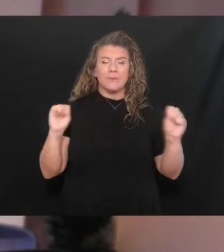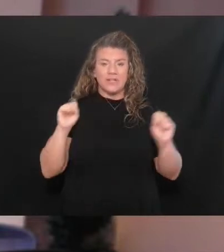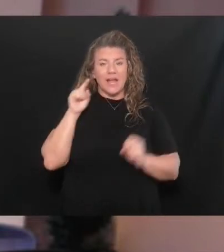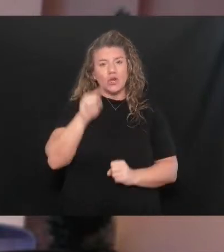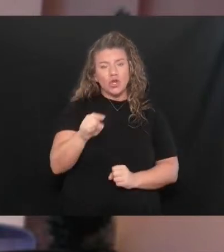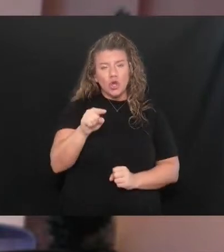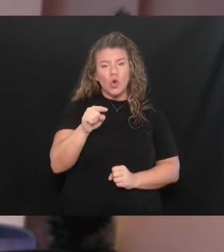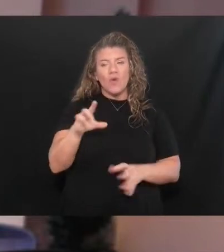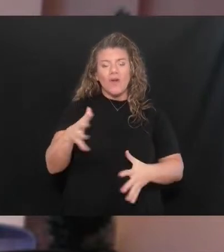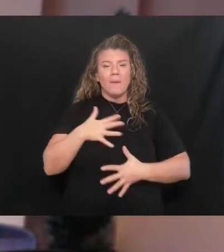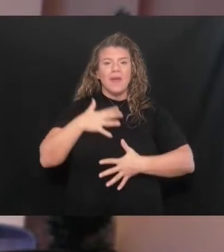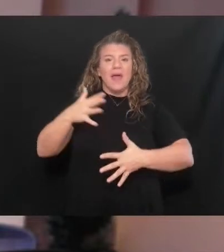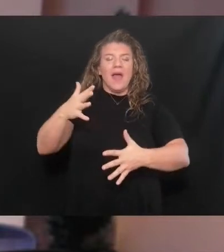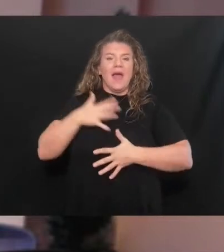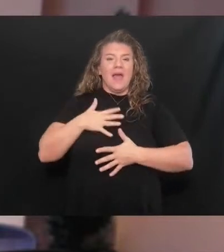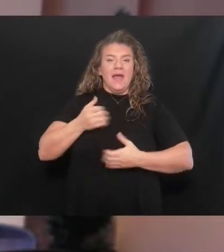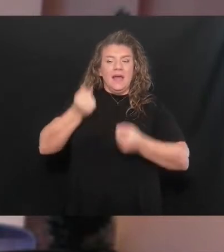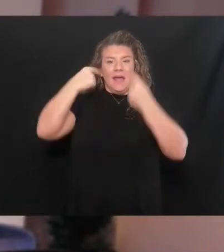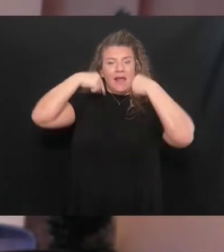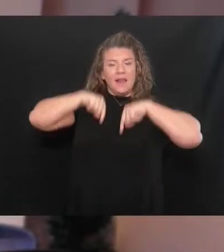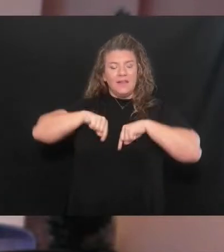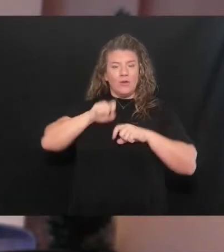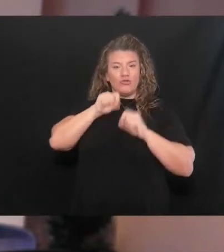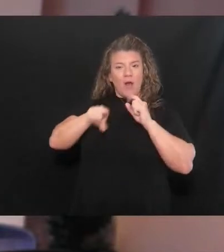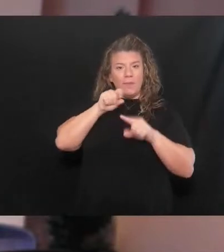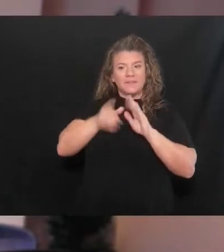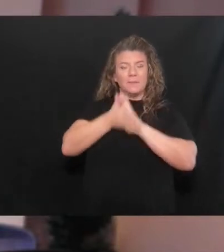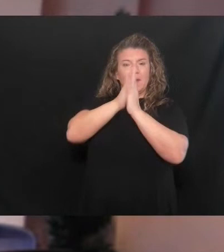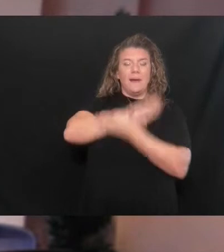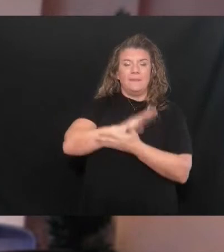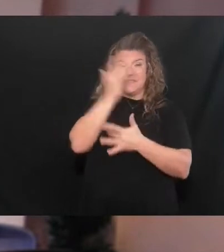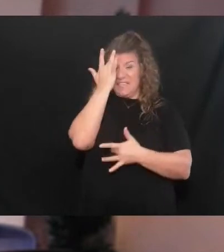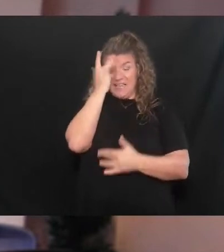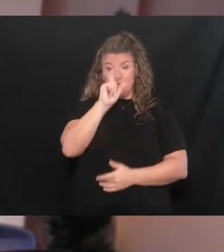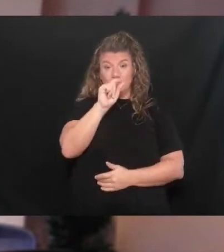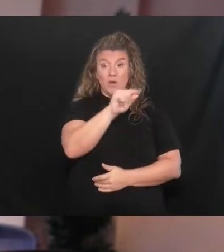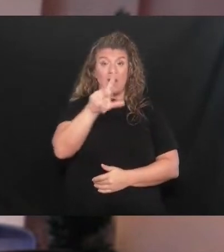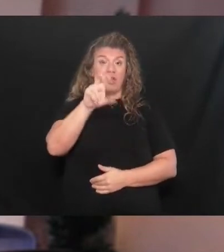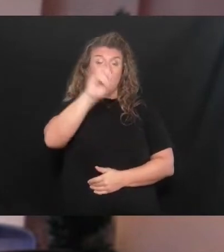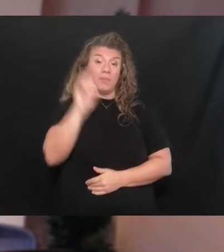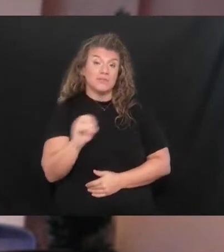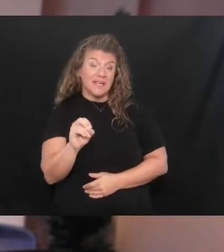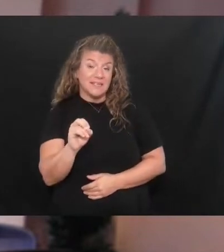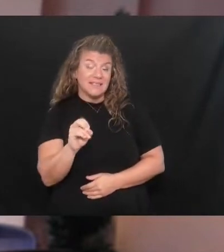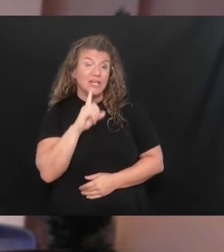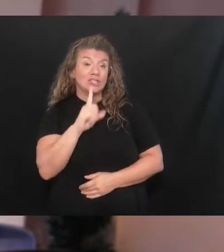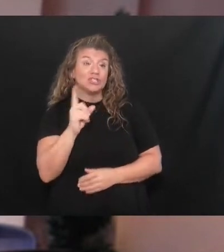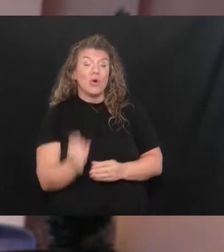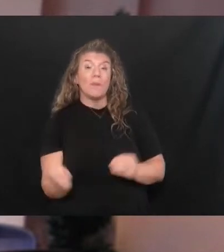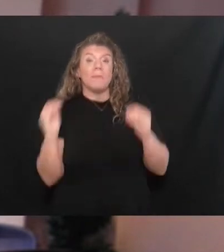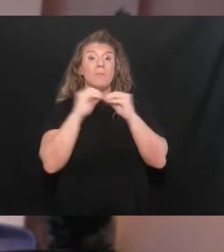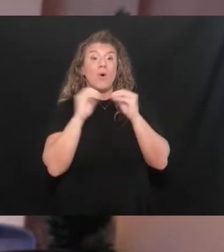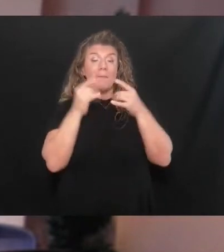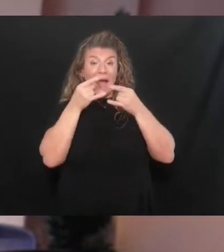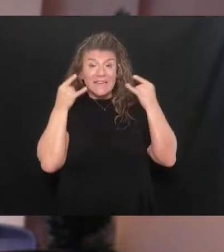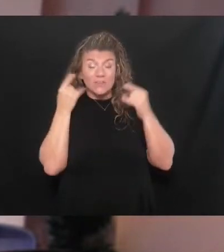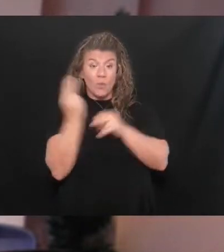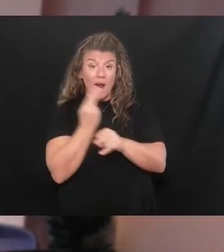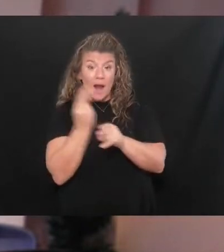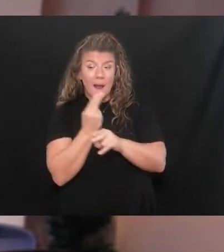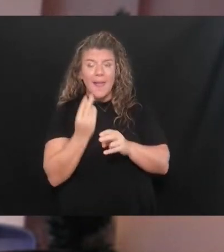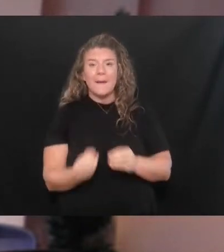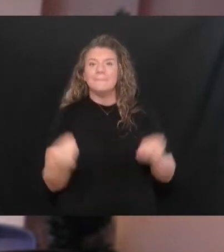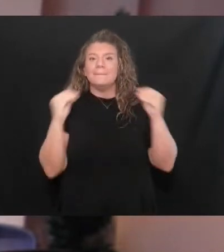from inhaling those droplets to get sick about 20 to 30%. So the more people that wear masks and the more people that are